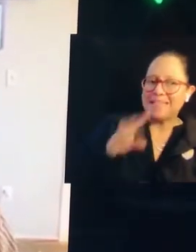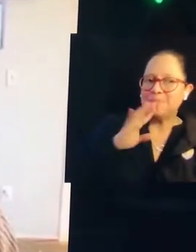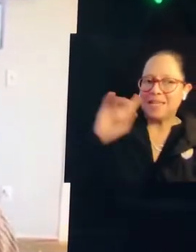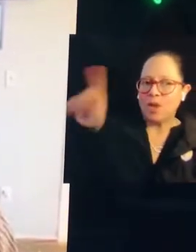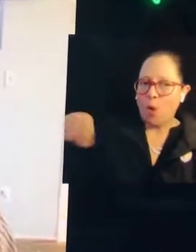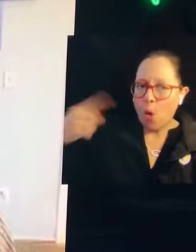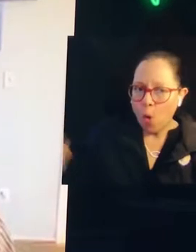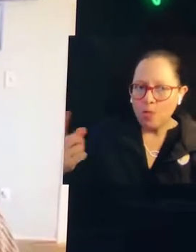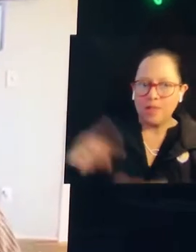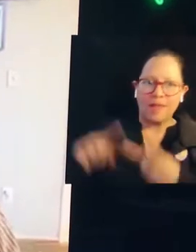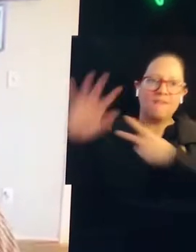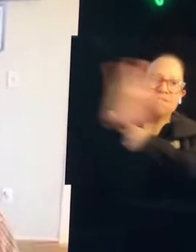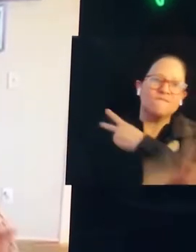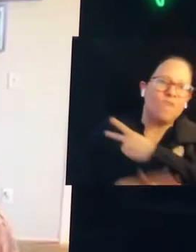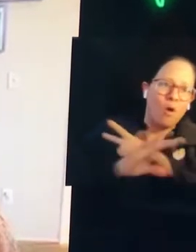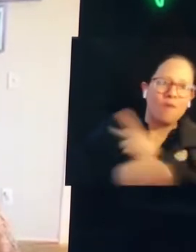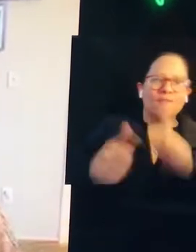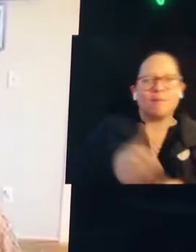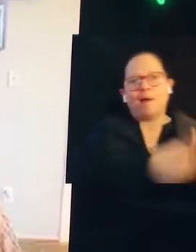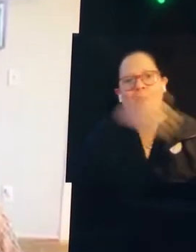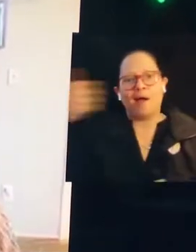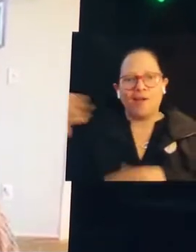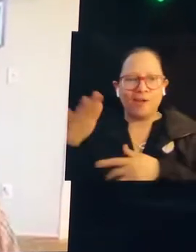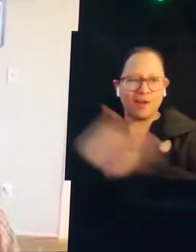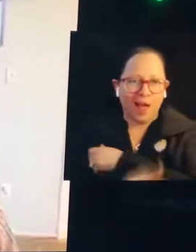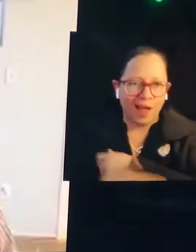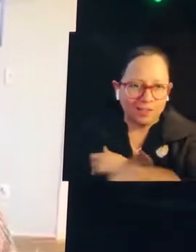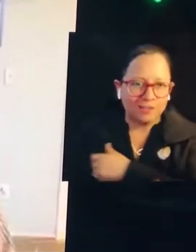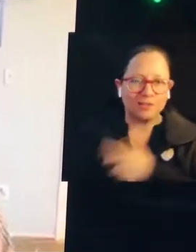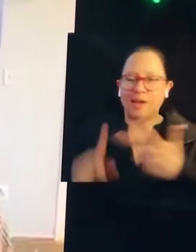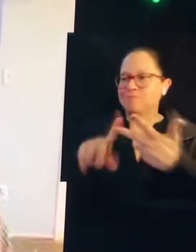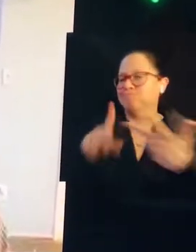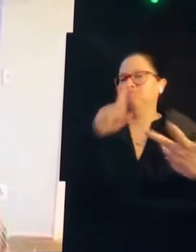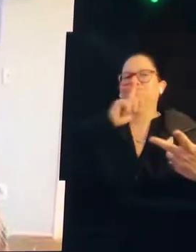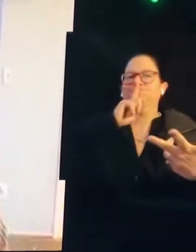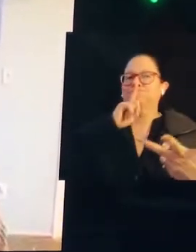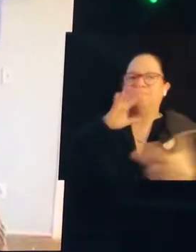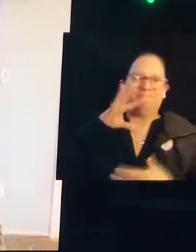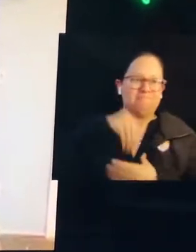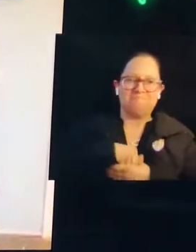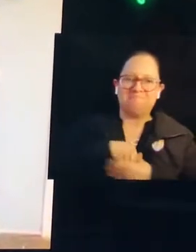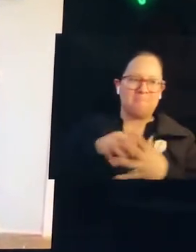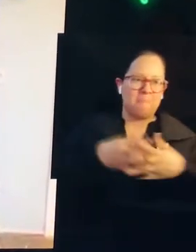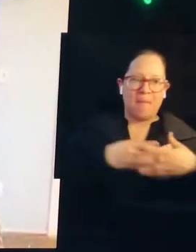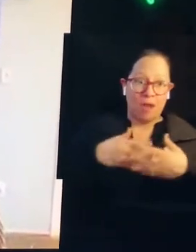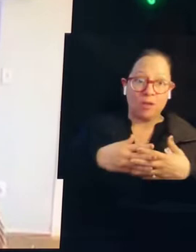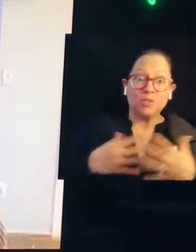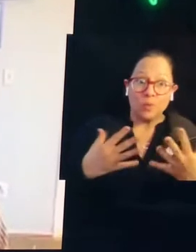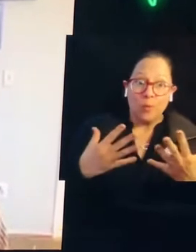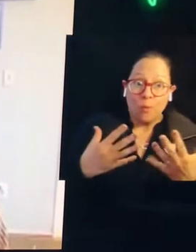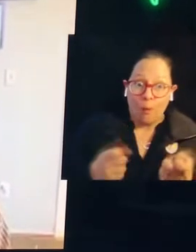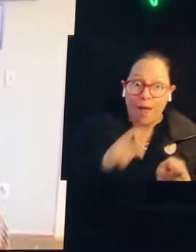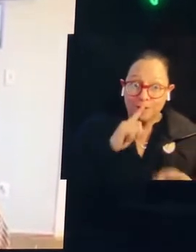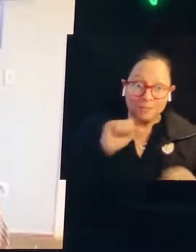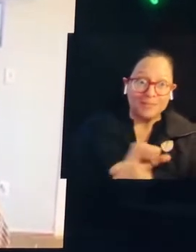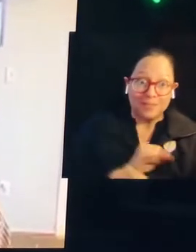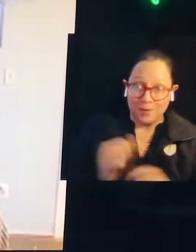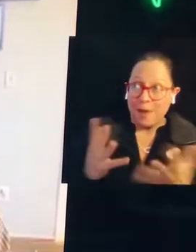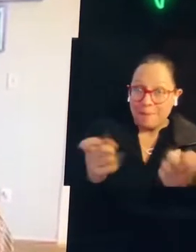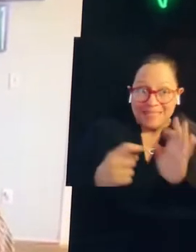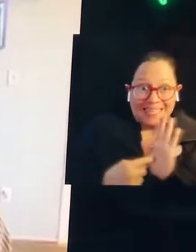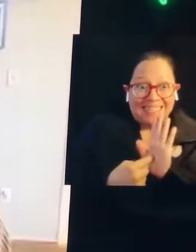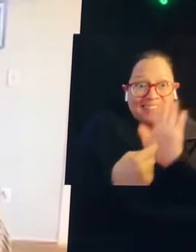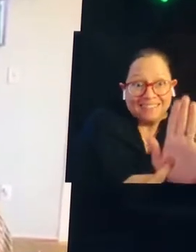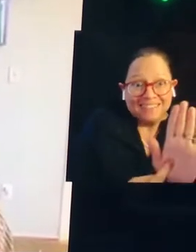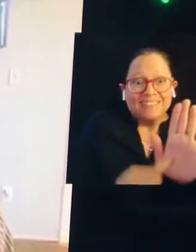from another country, not really American. And so we really wanted to make sure, I really wanted to make sure that she came